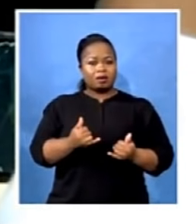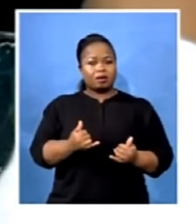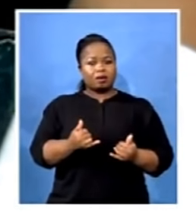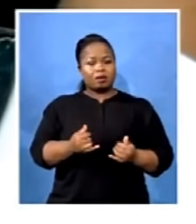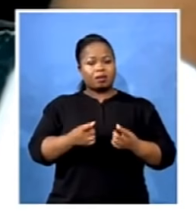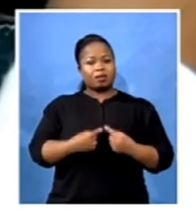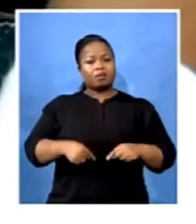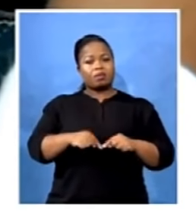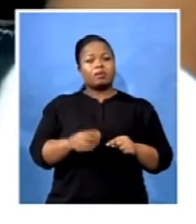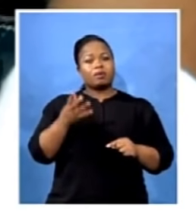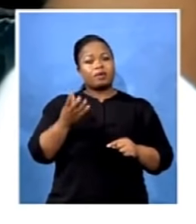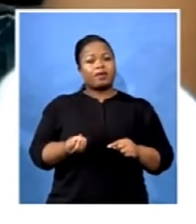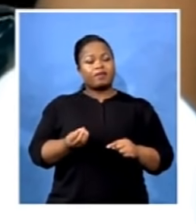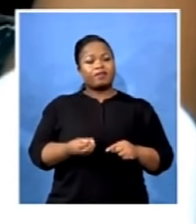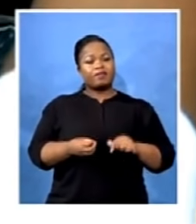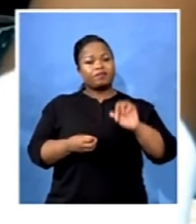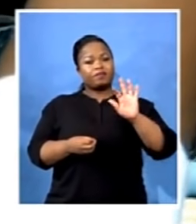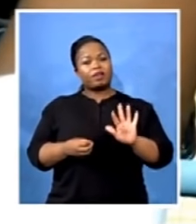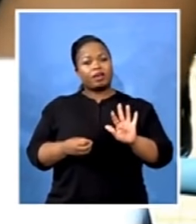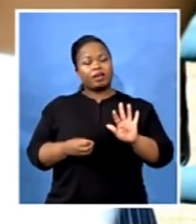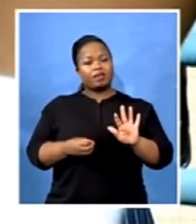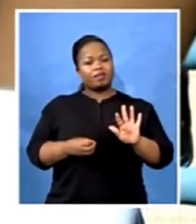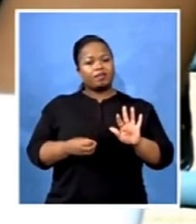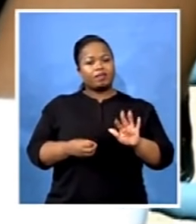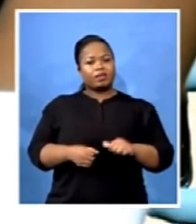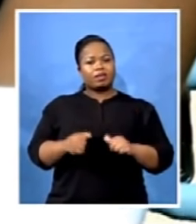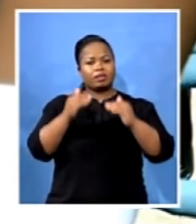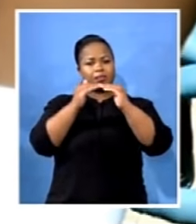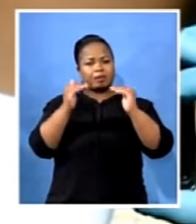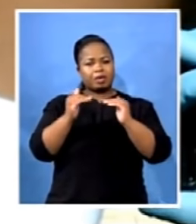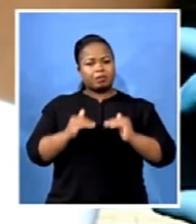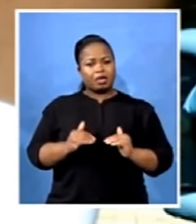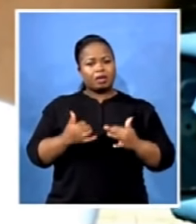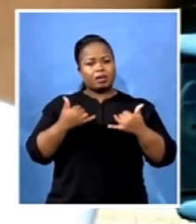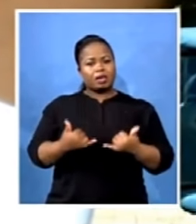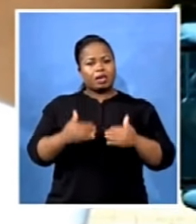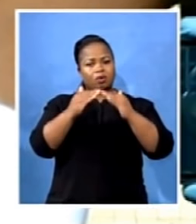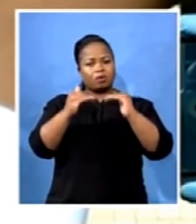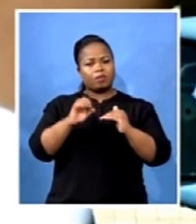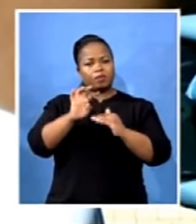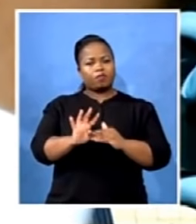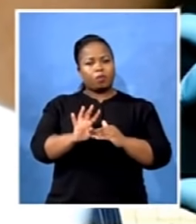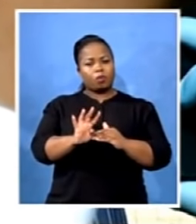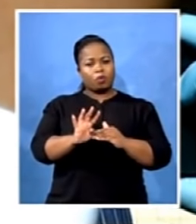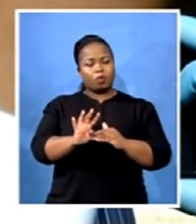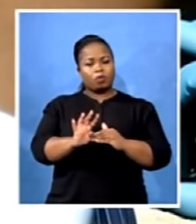5 alert stages and we're at number 4 now. And this is where we are in terms